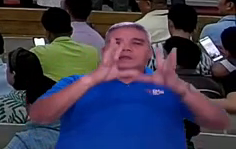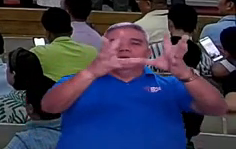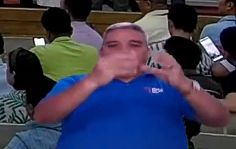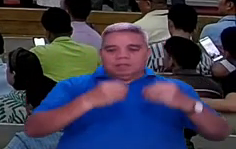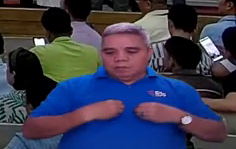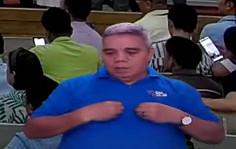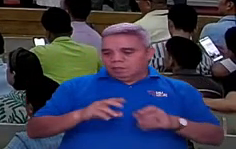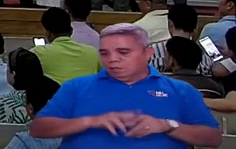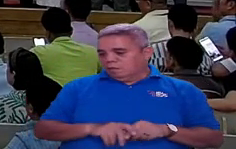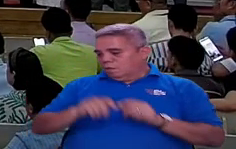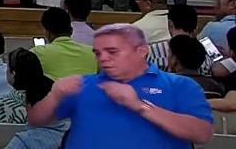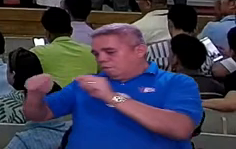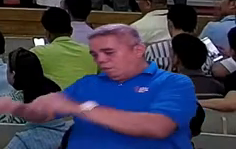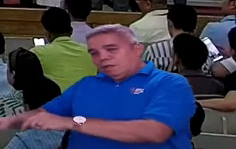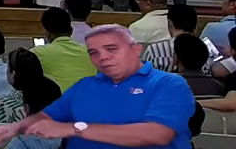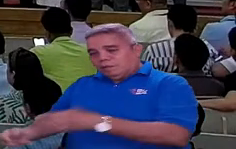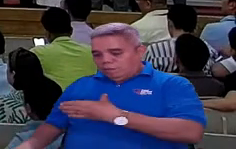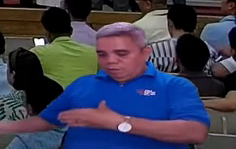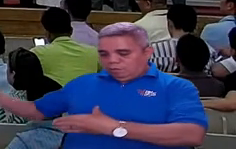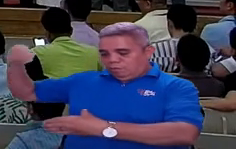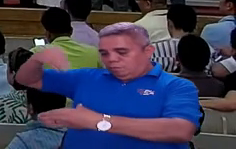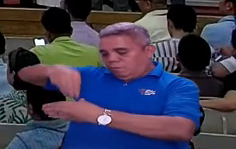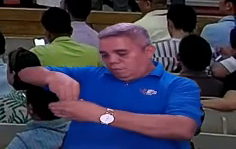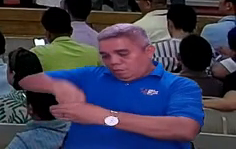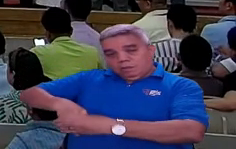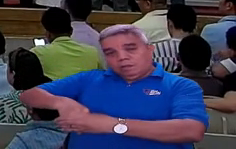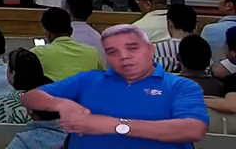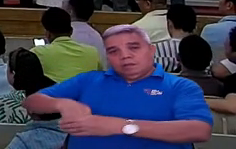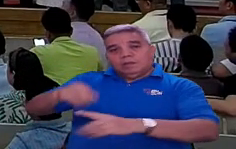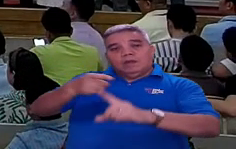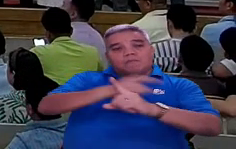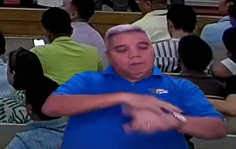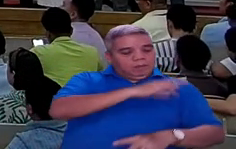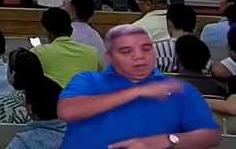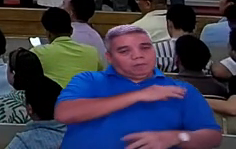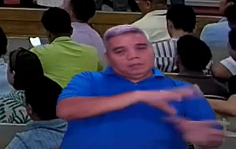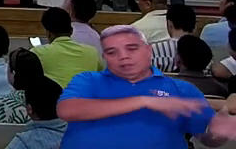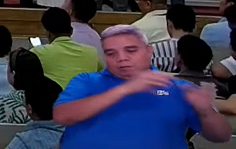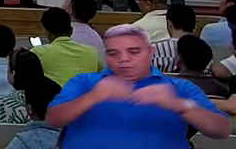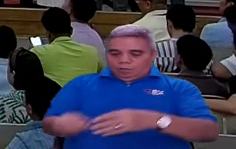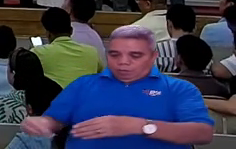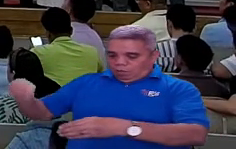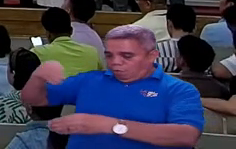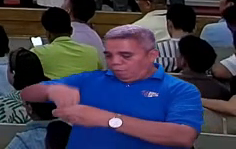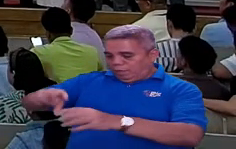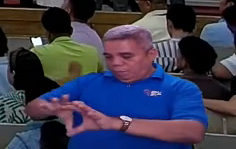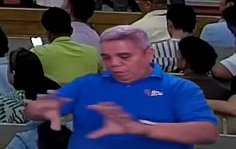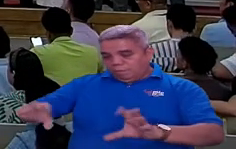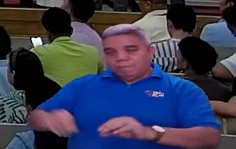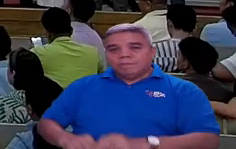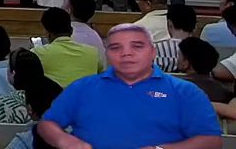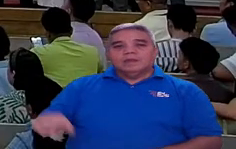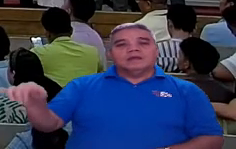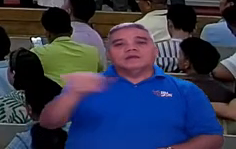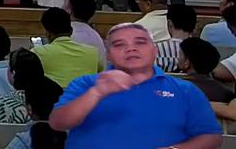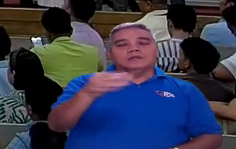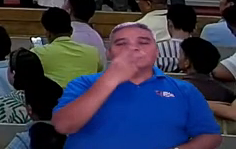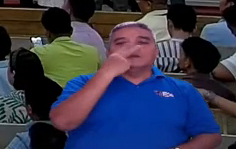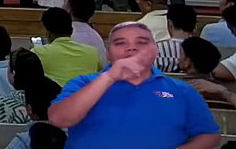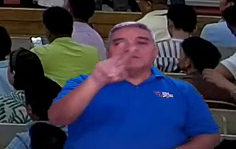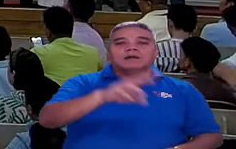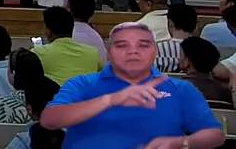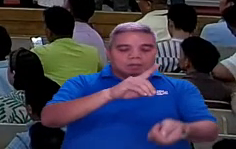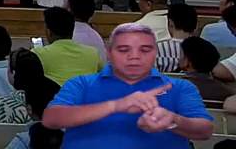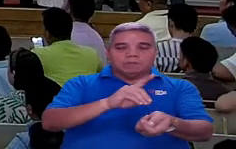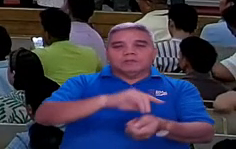sa allowance, balhin lang og envelope. From allowance envelope to offering envelope. Mausad na yung nakita na ako ni